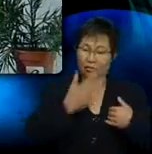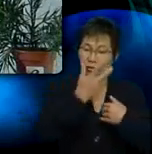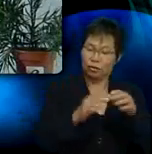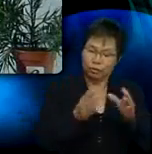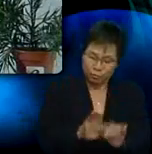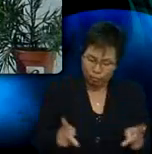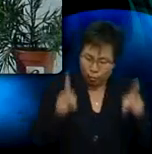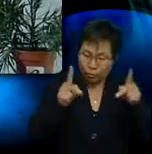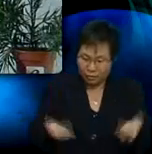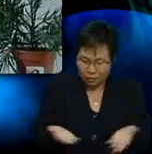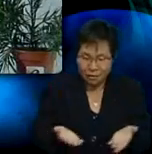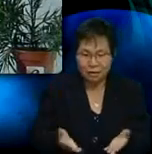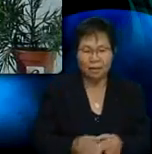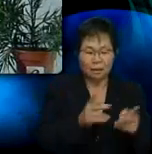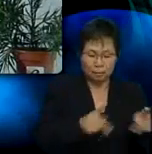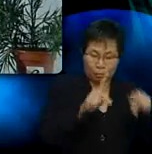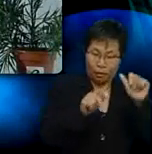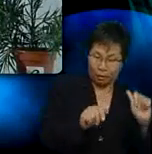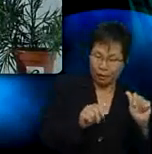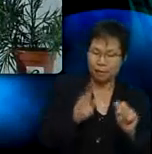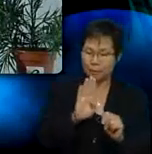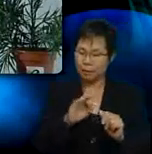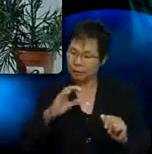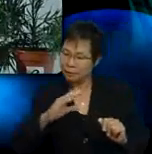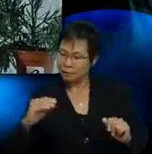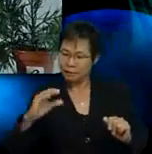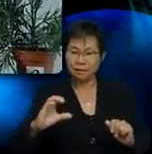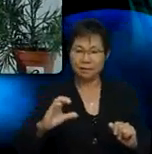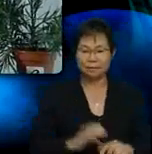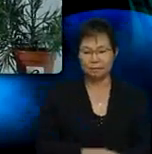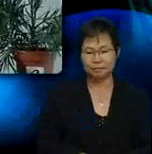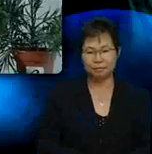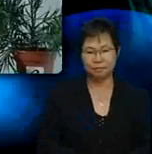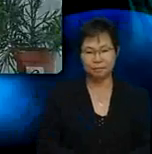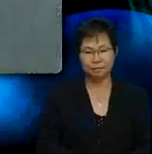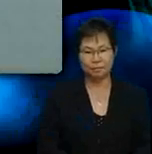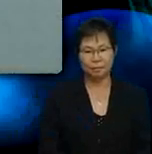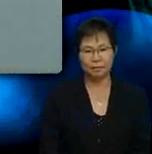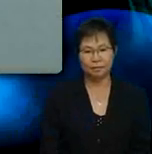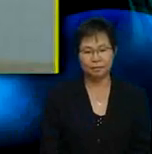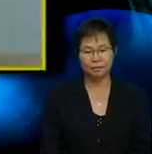Three pots here, pot A, B, and C.